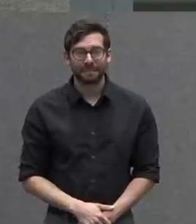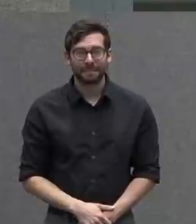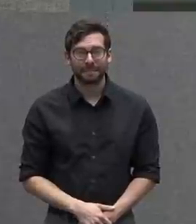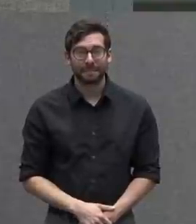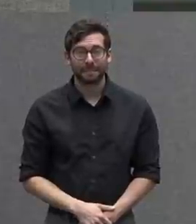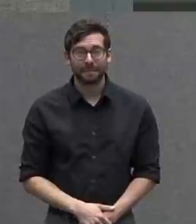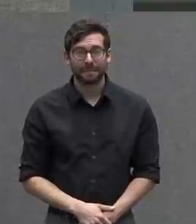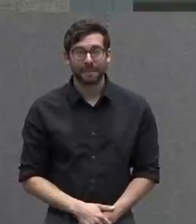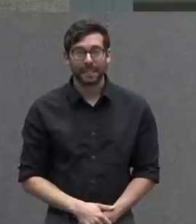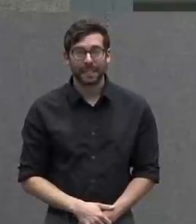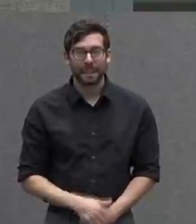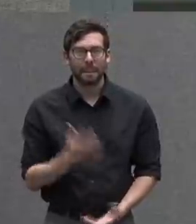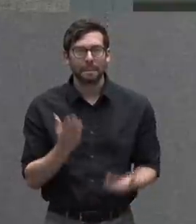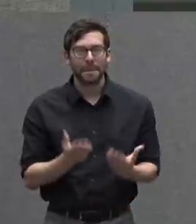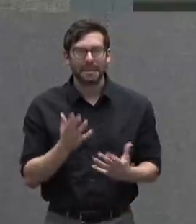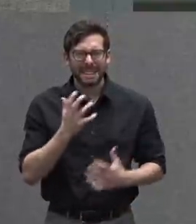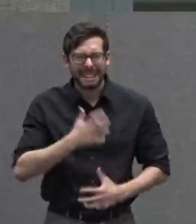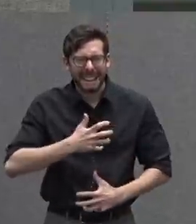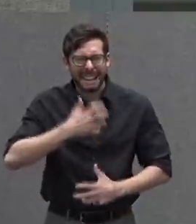Maybe angry for the bird?